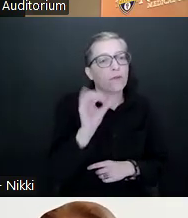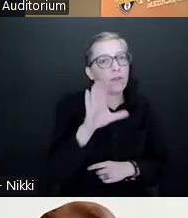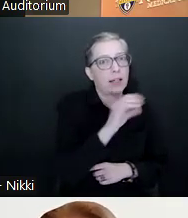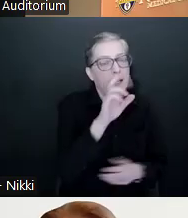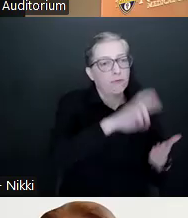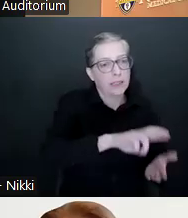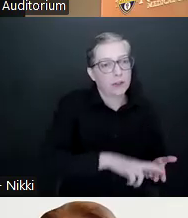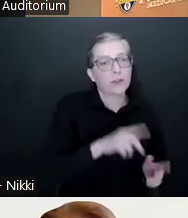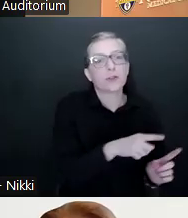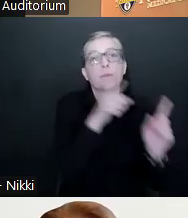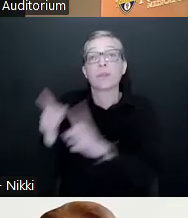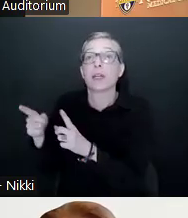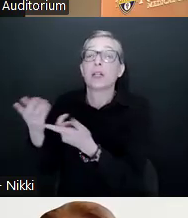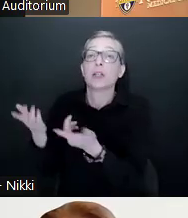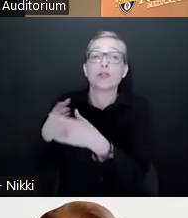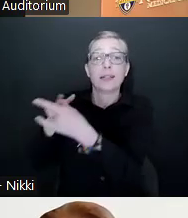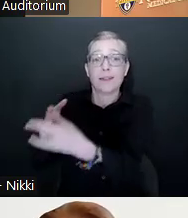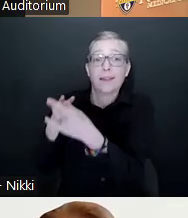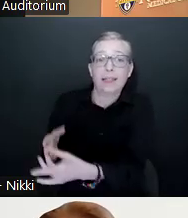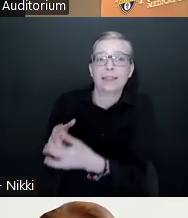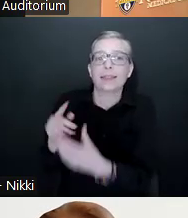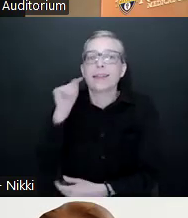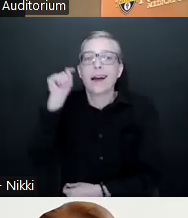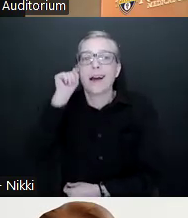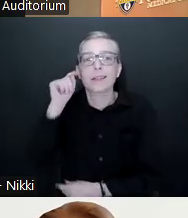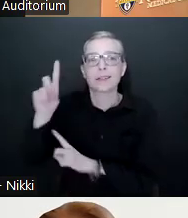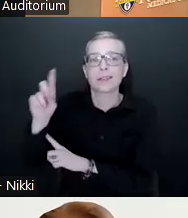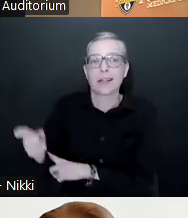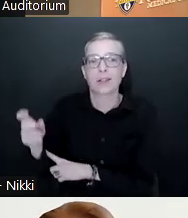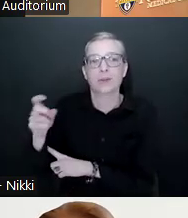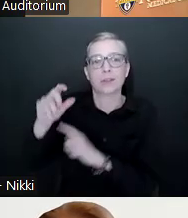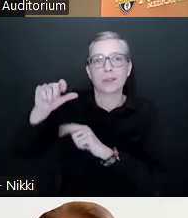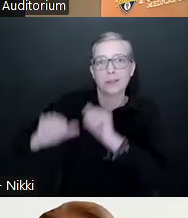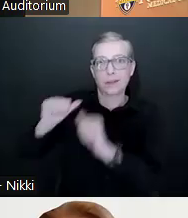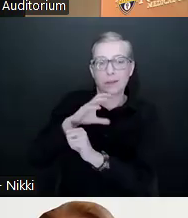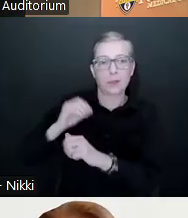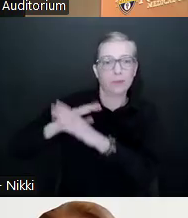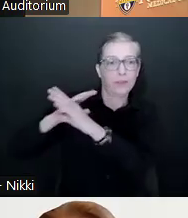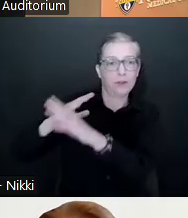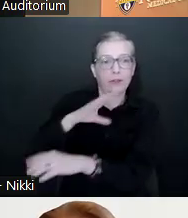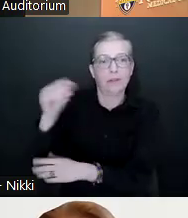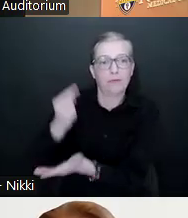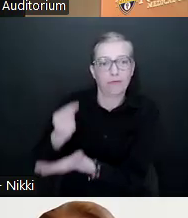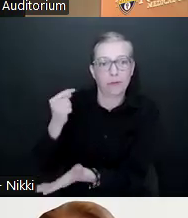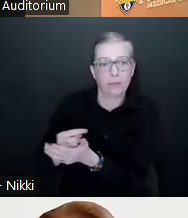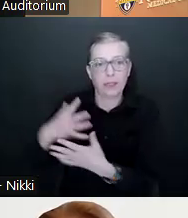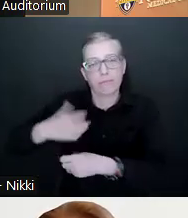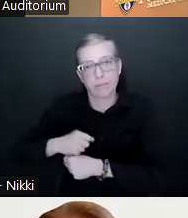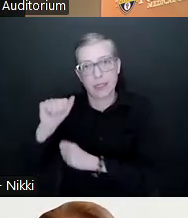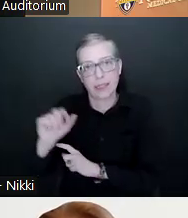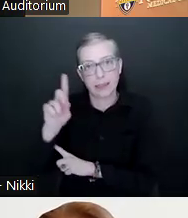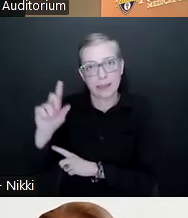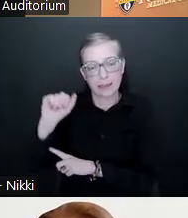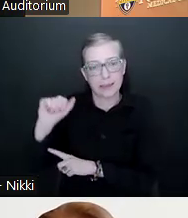ADAPT Clinic, in the Developmental Psychopathology Lab. Her work has been instrumental in advancing